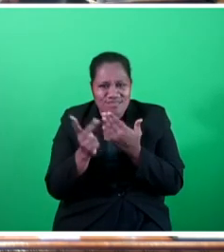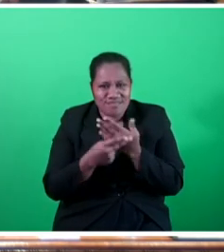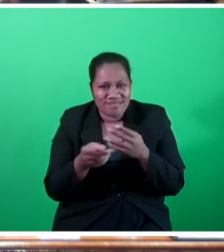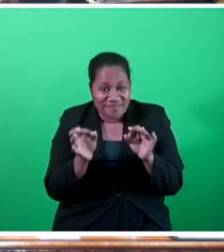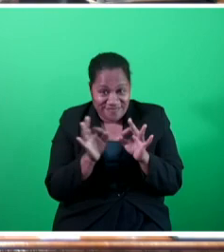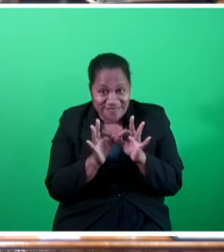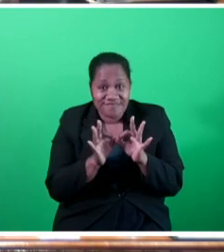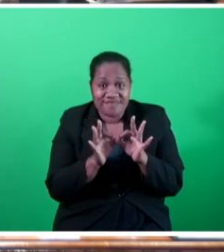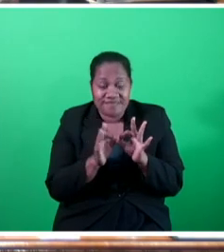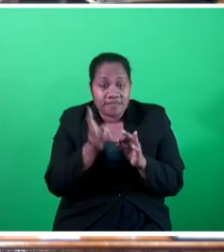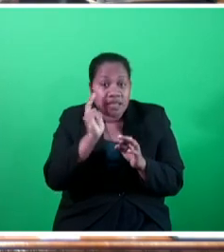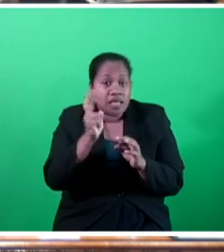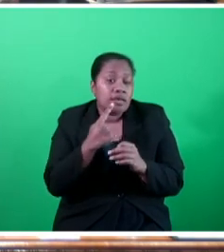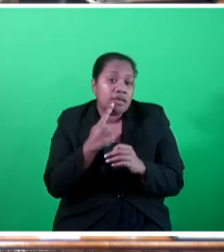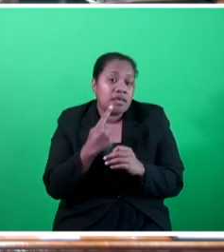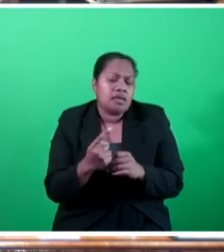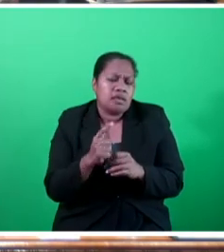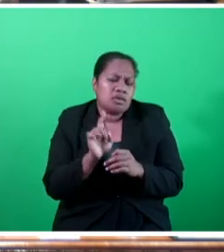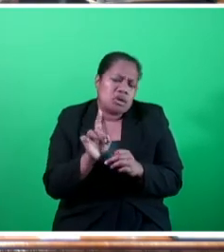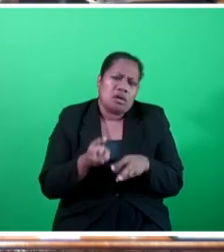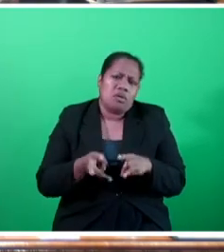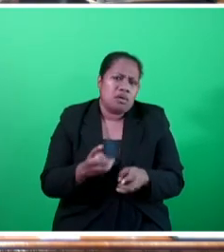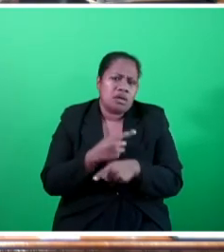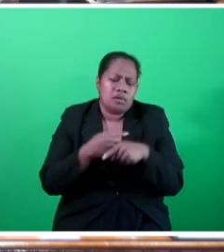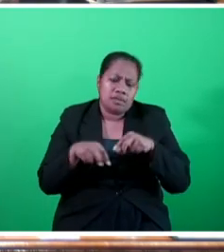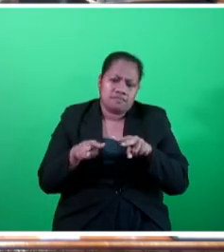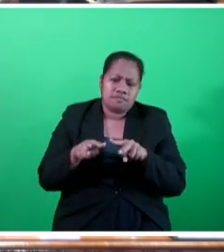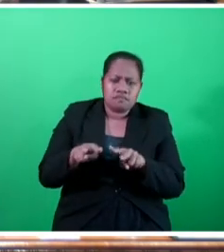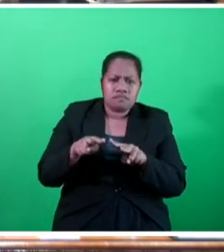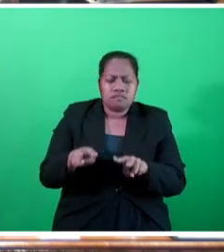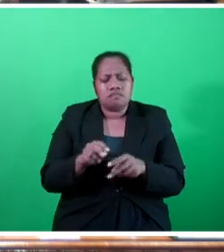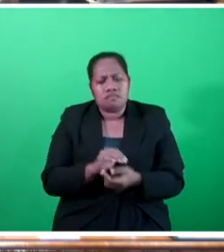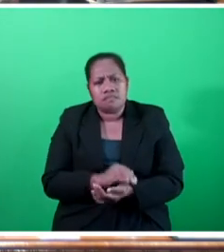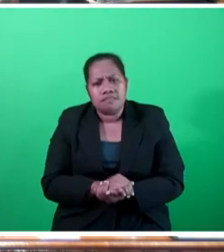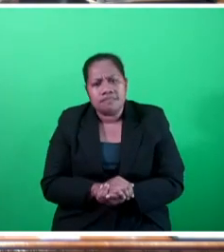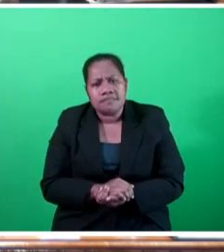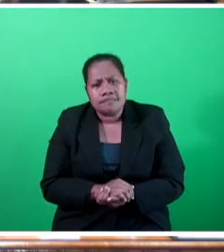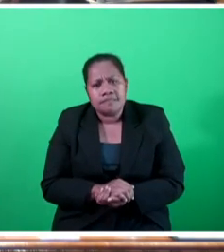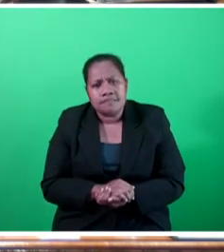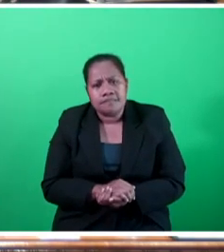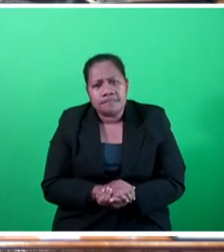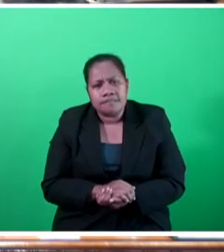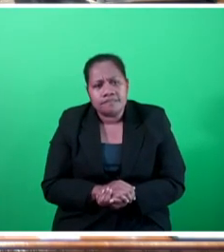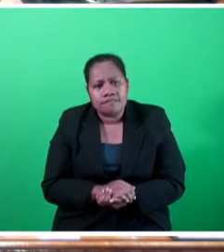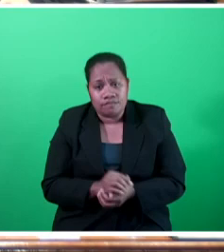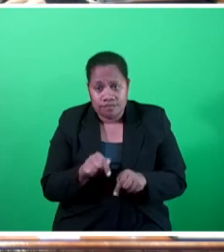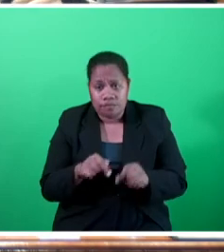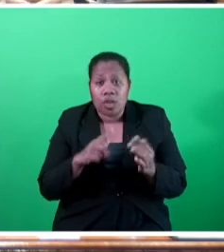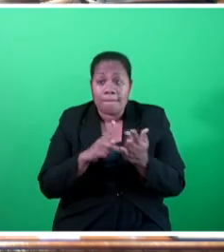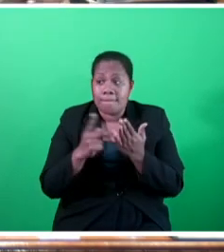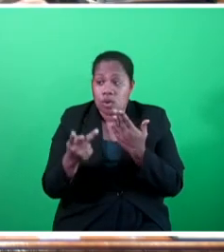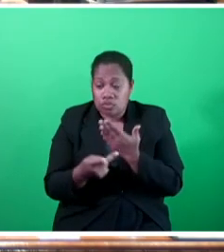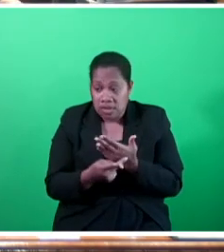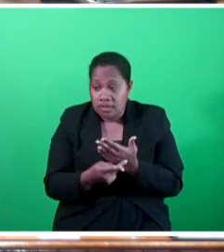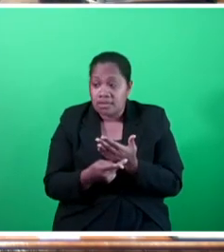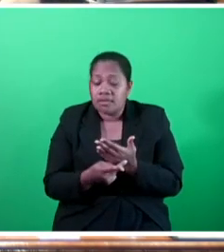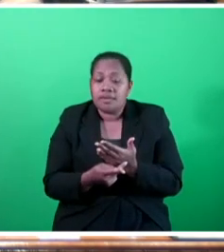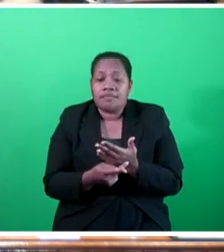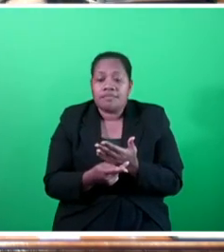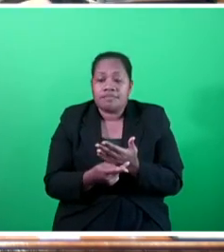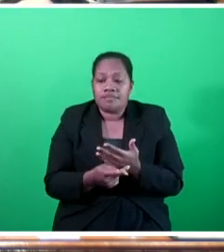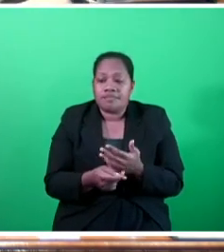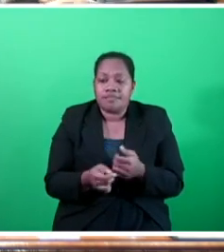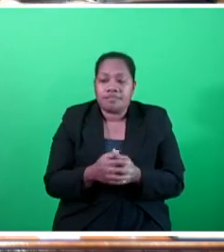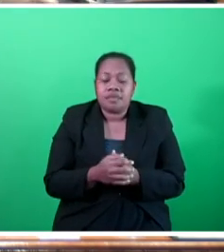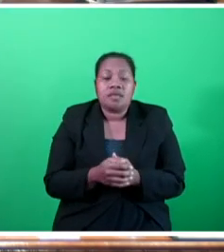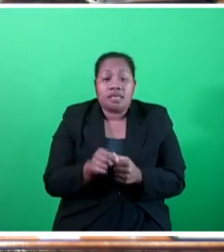said, one of the ways that we're looking at in respect of this Project B is that we're incorporating